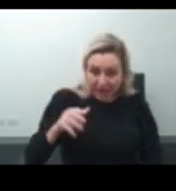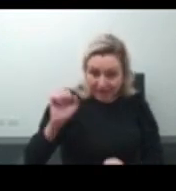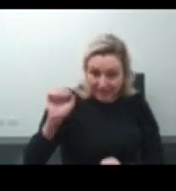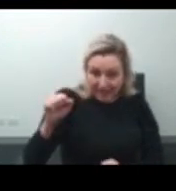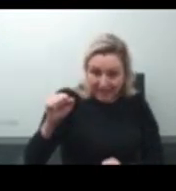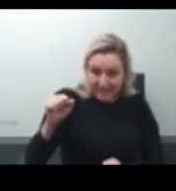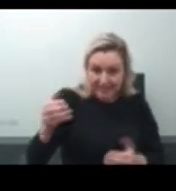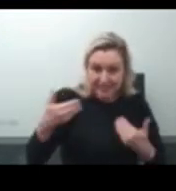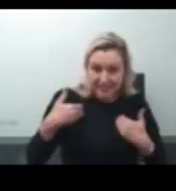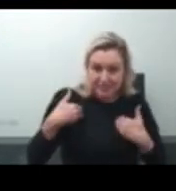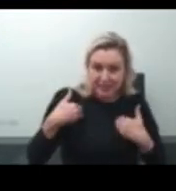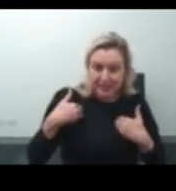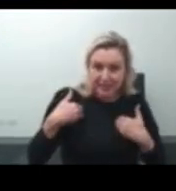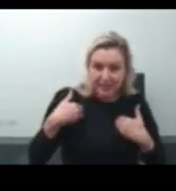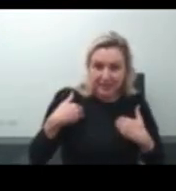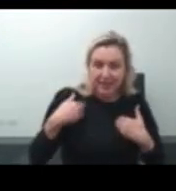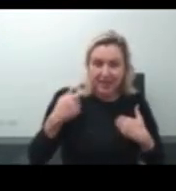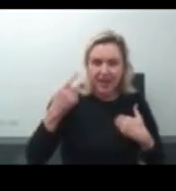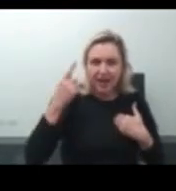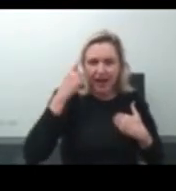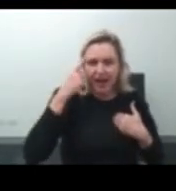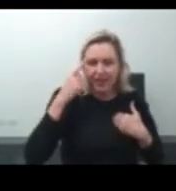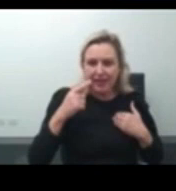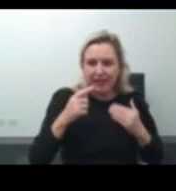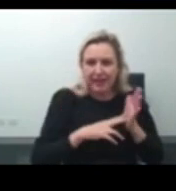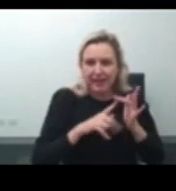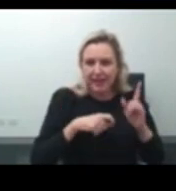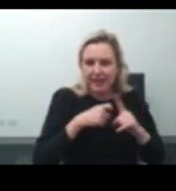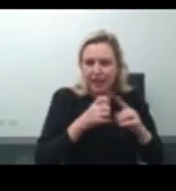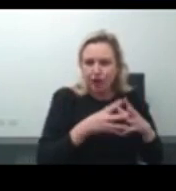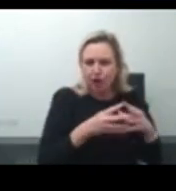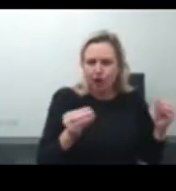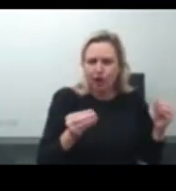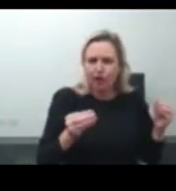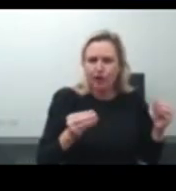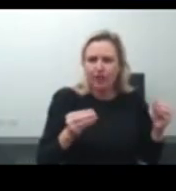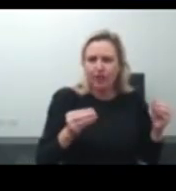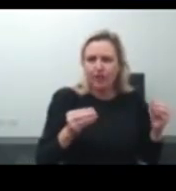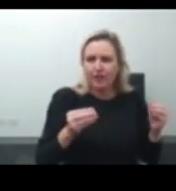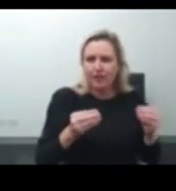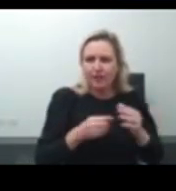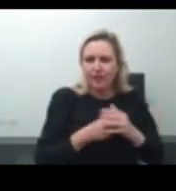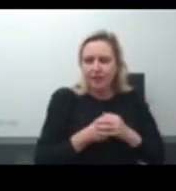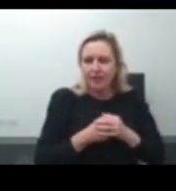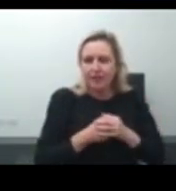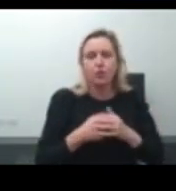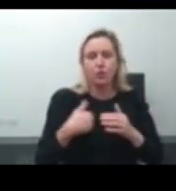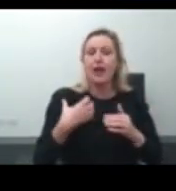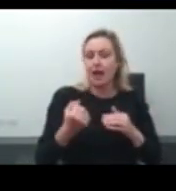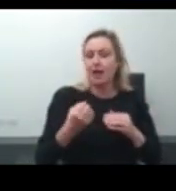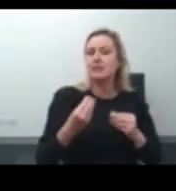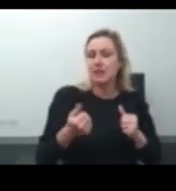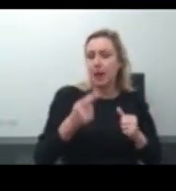this, Nick. I think we may have just lost Nick Hartland for a moment. There are some questions that have